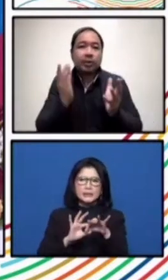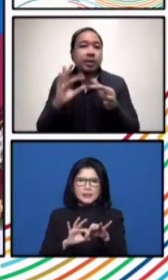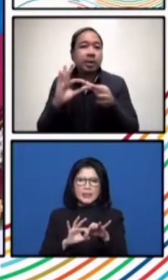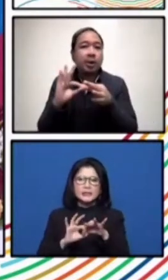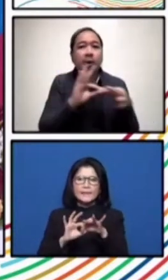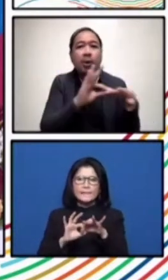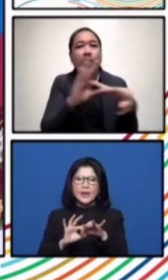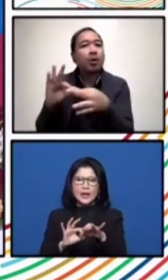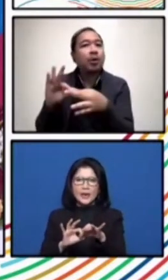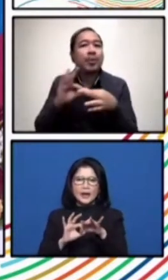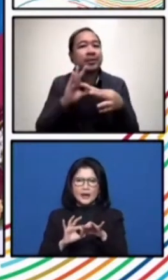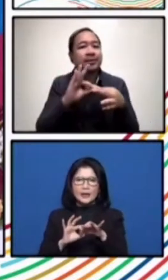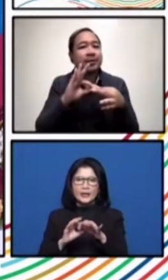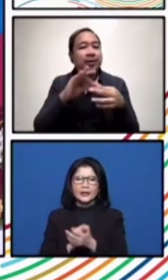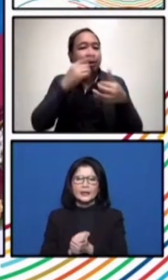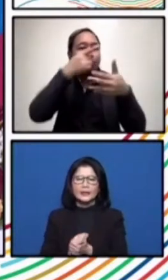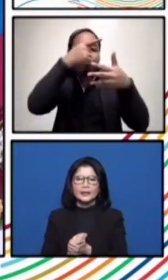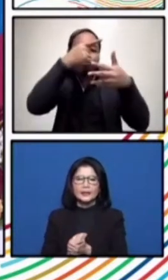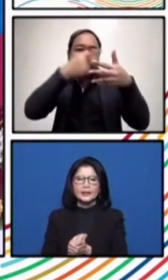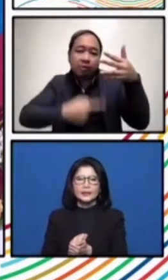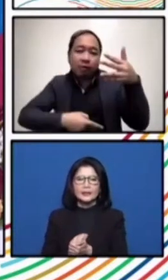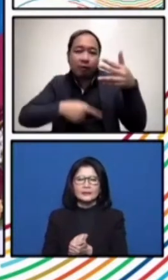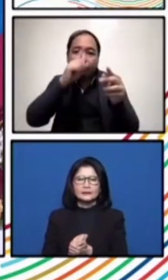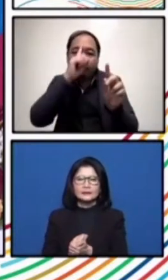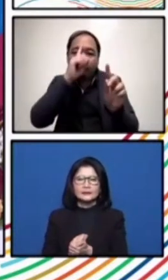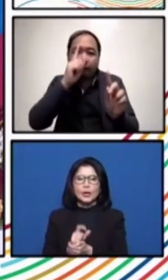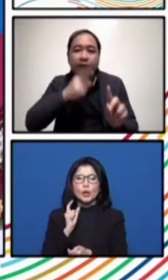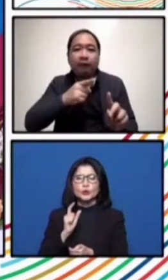goals particularly goals are